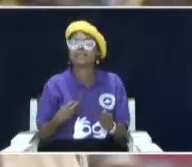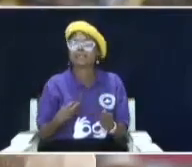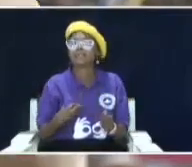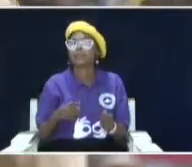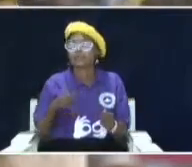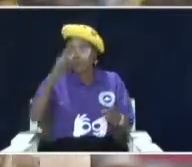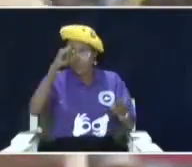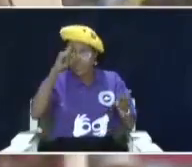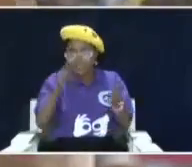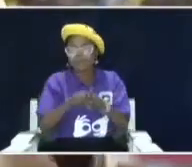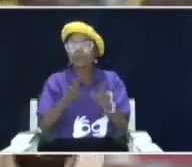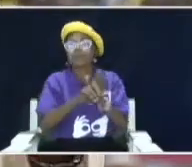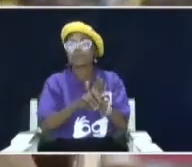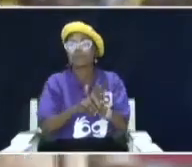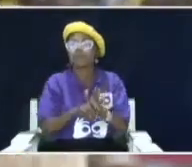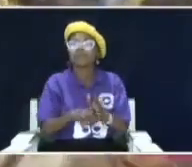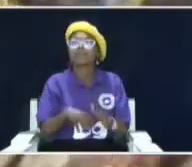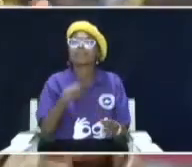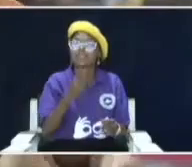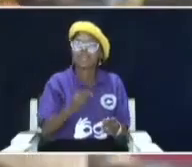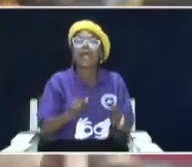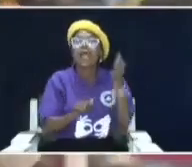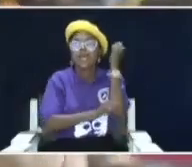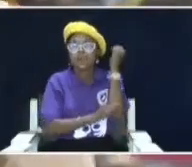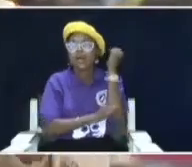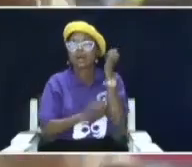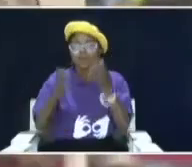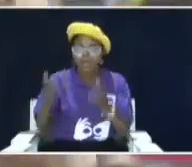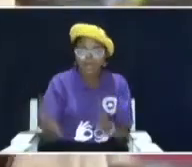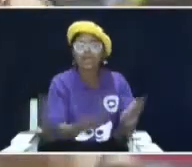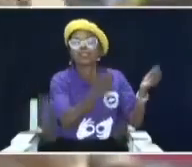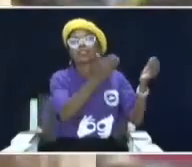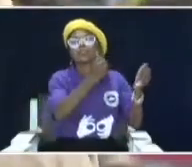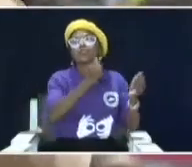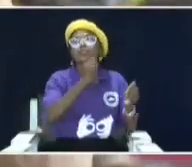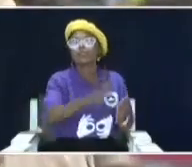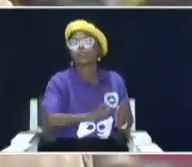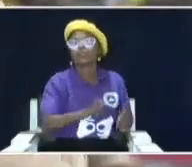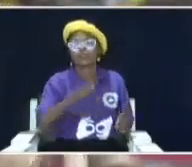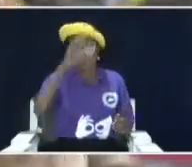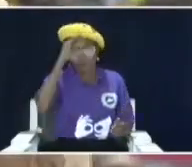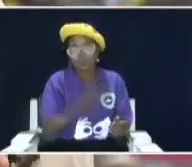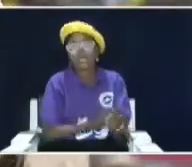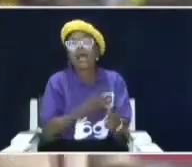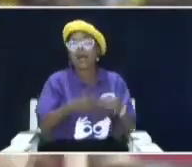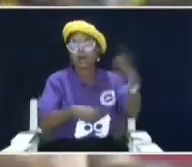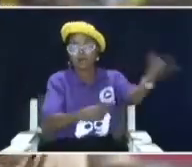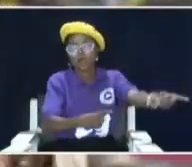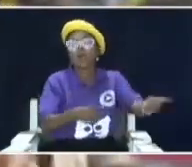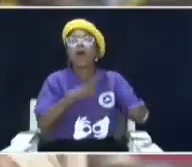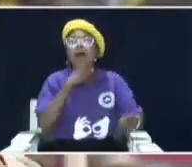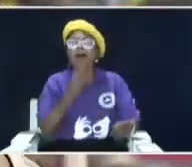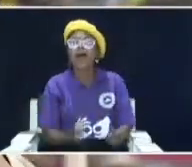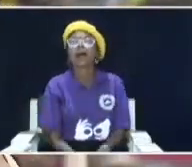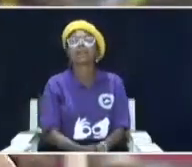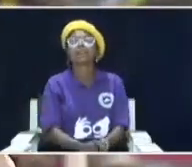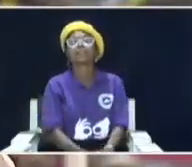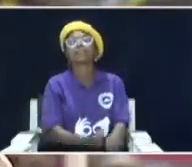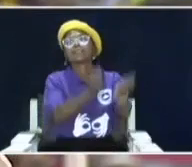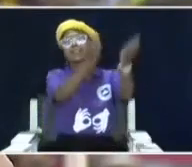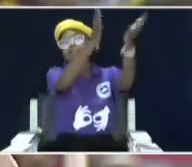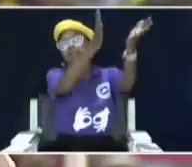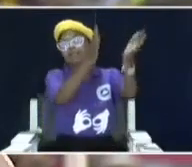only son and go and sacrifice him. The Bible said he woke up early in the morning. No question, no argument.